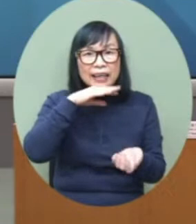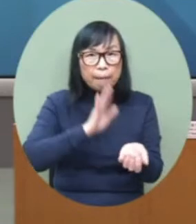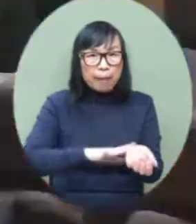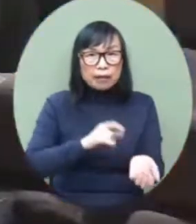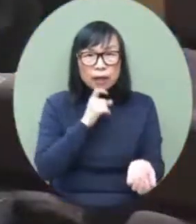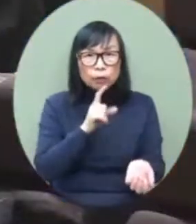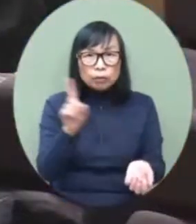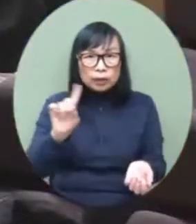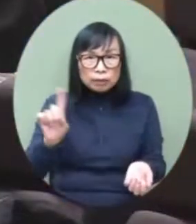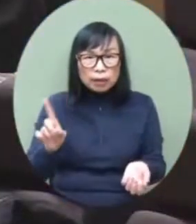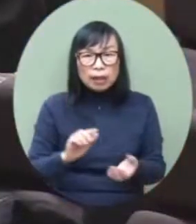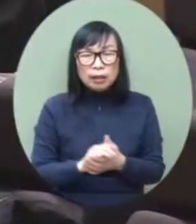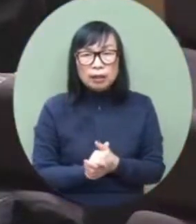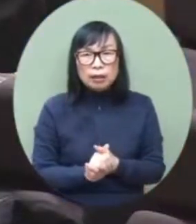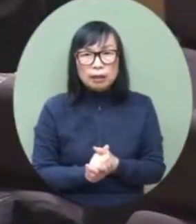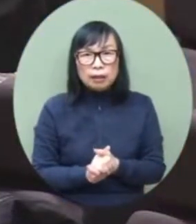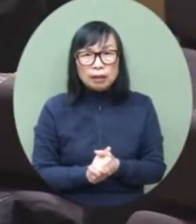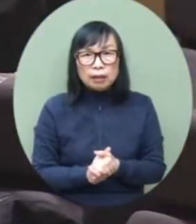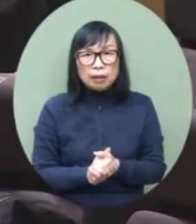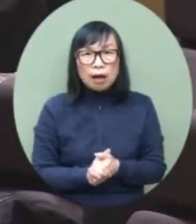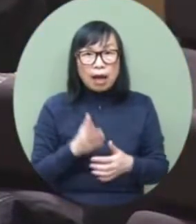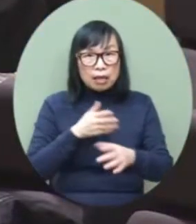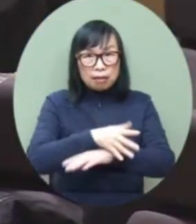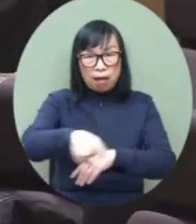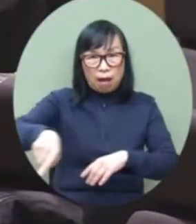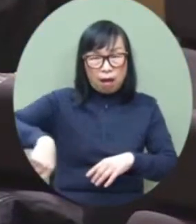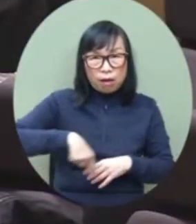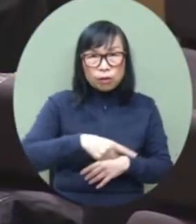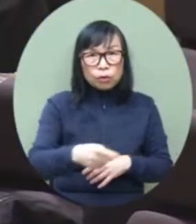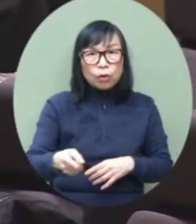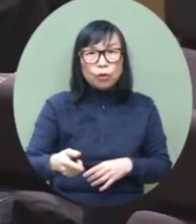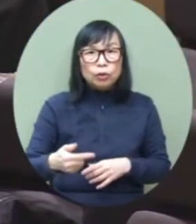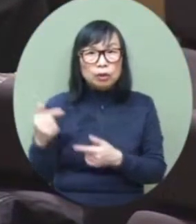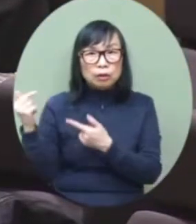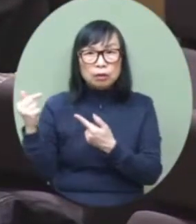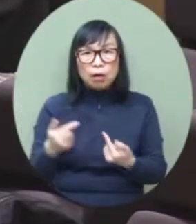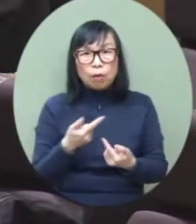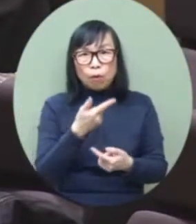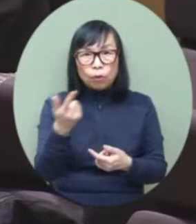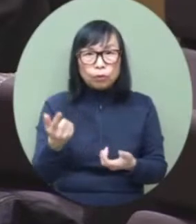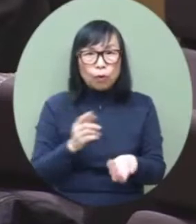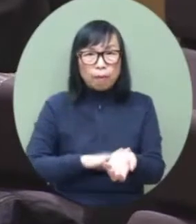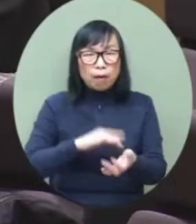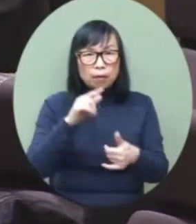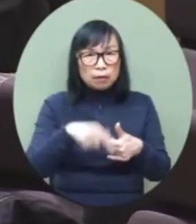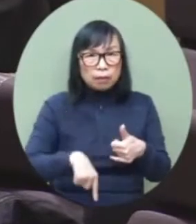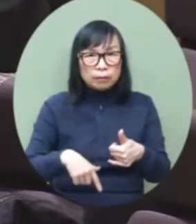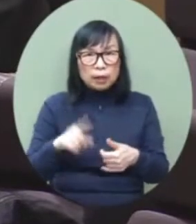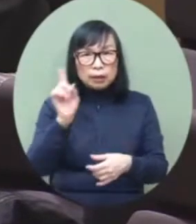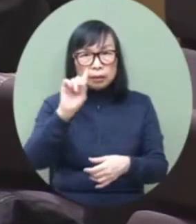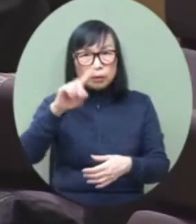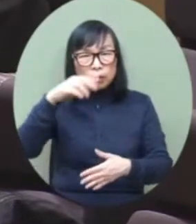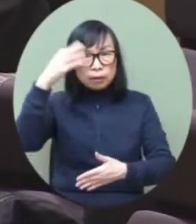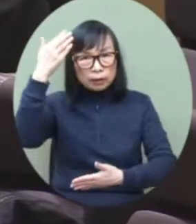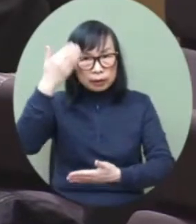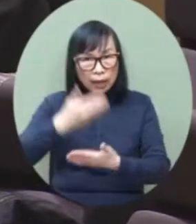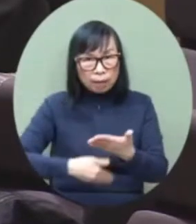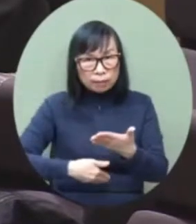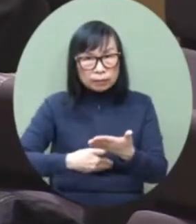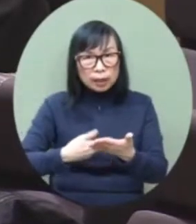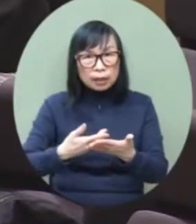positive? So patients who want to get admitted to hospital as soon as